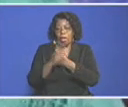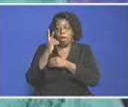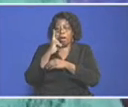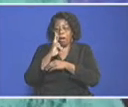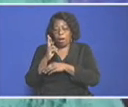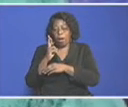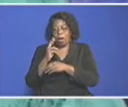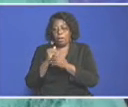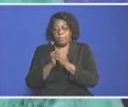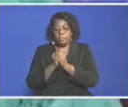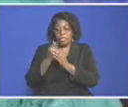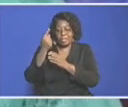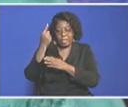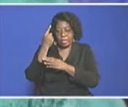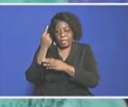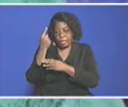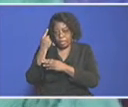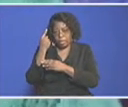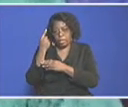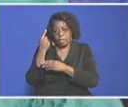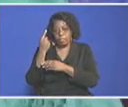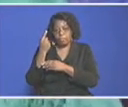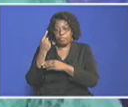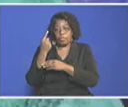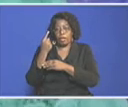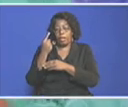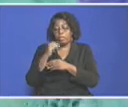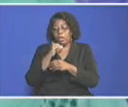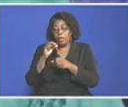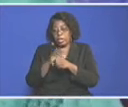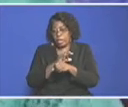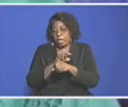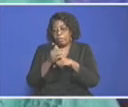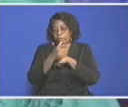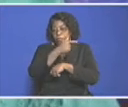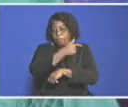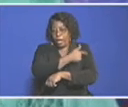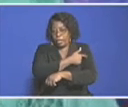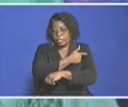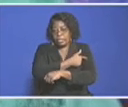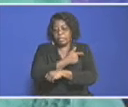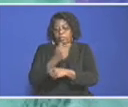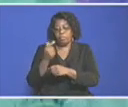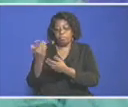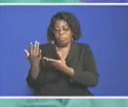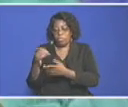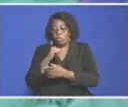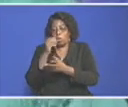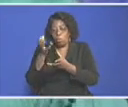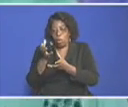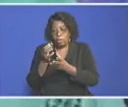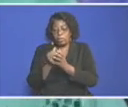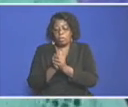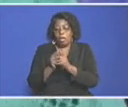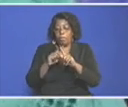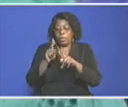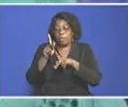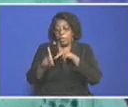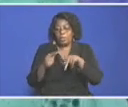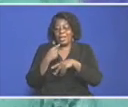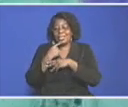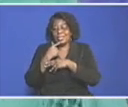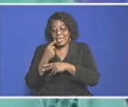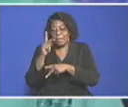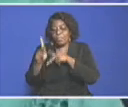doubts about vaccines in their population, vaccine hesitancy. But to these populations, I say,